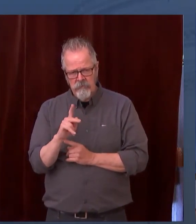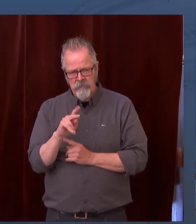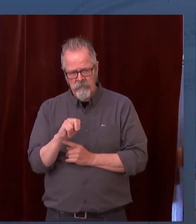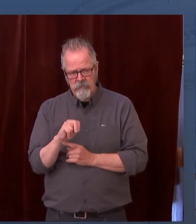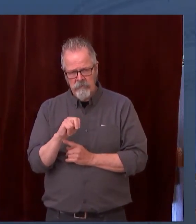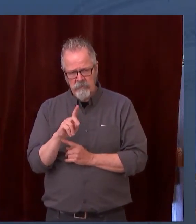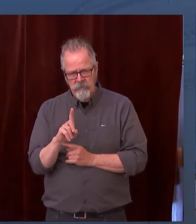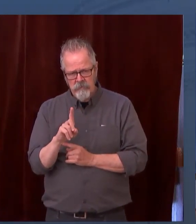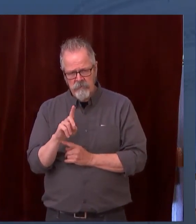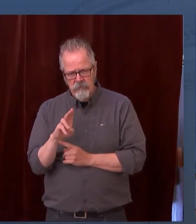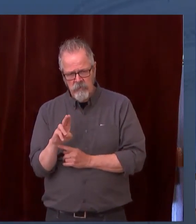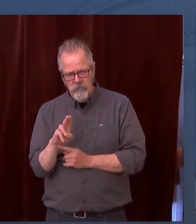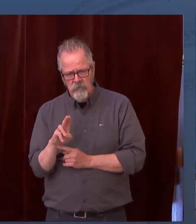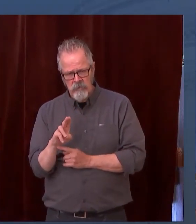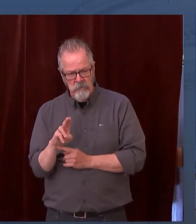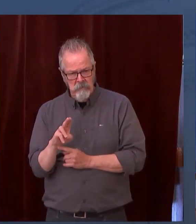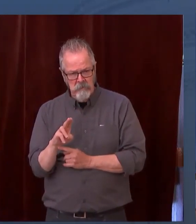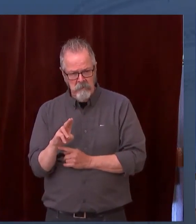Hello, Governor.